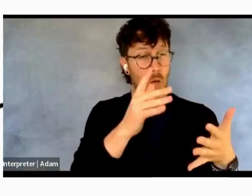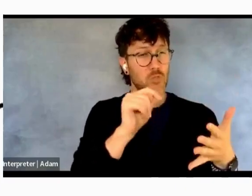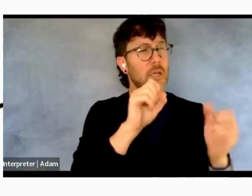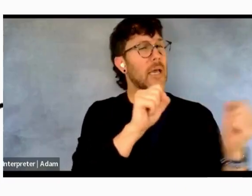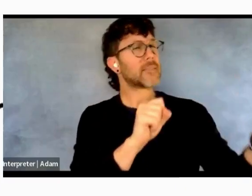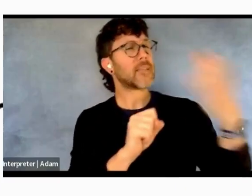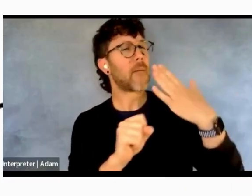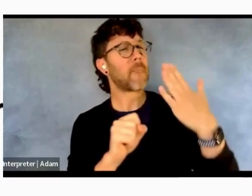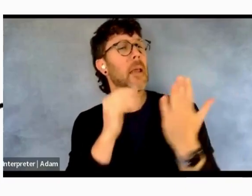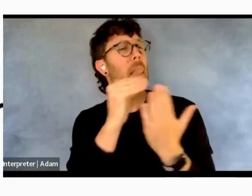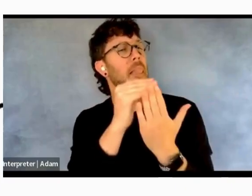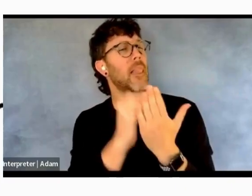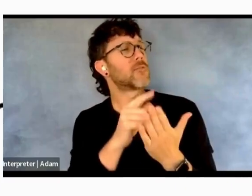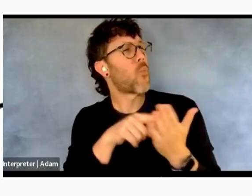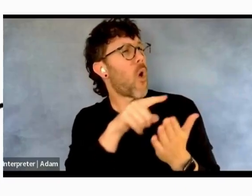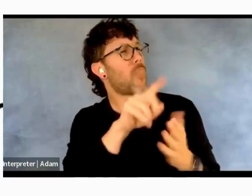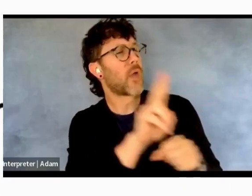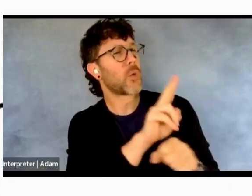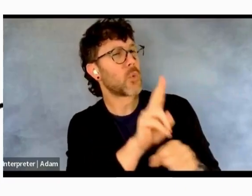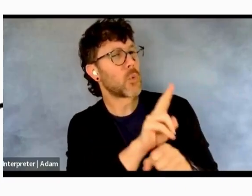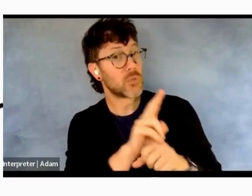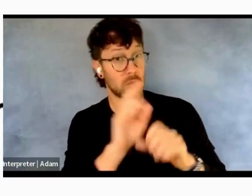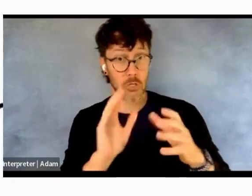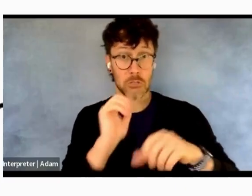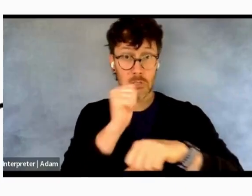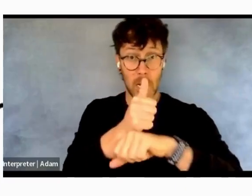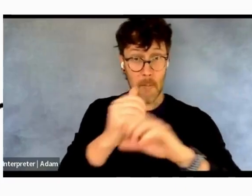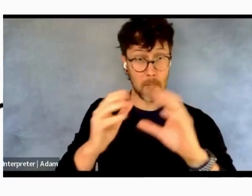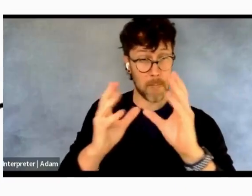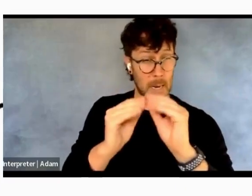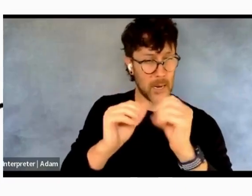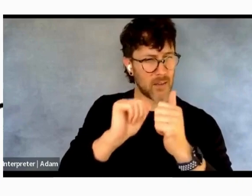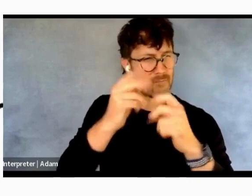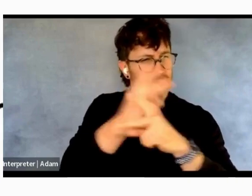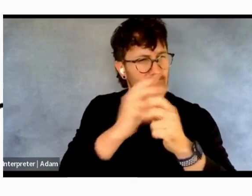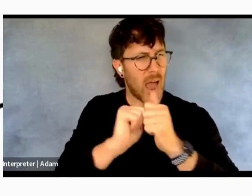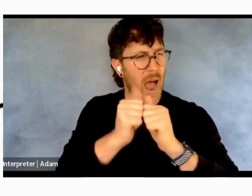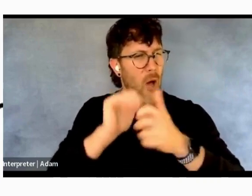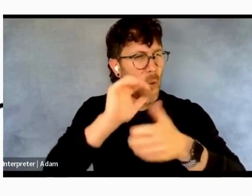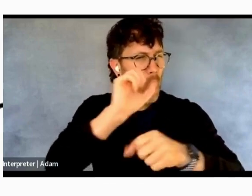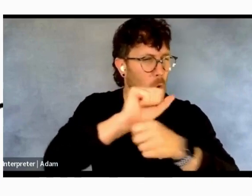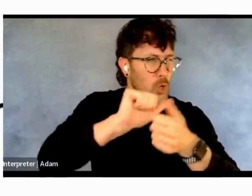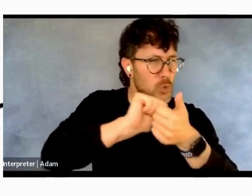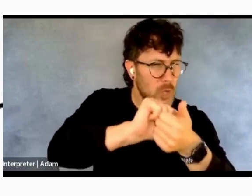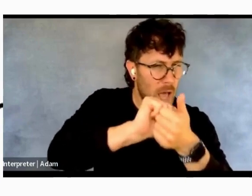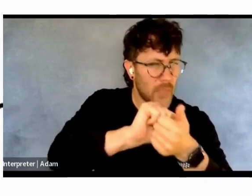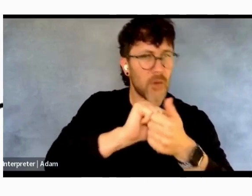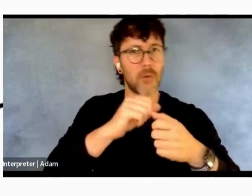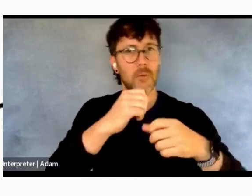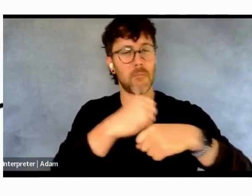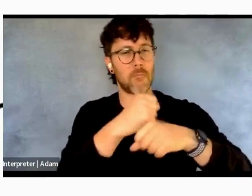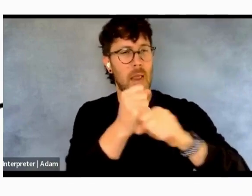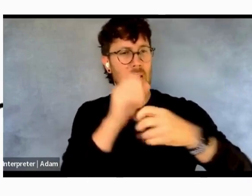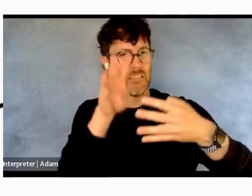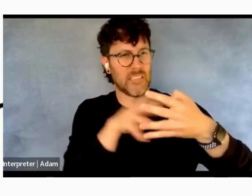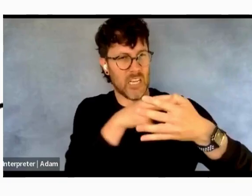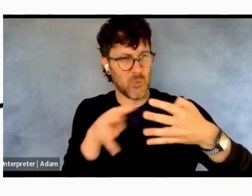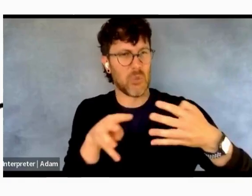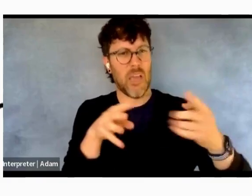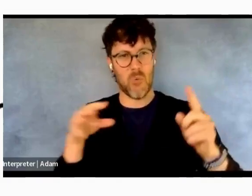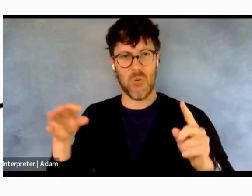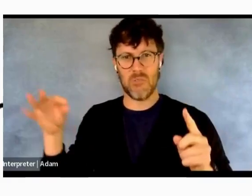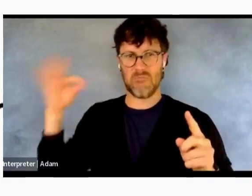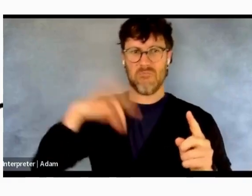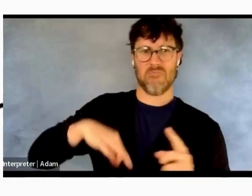up a meeting to work together to figure out how you can collaborate to create a schedule that's going to be meaningful for your child at home.